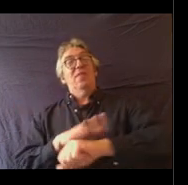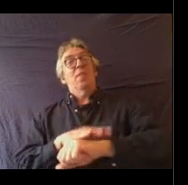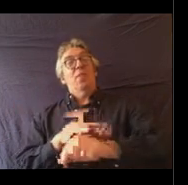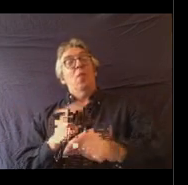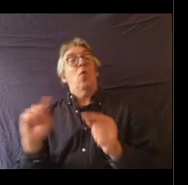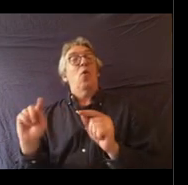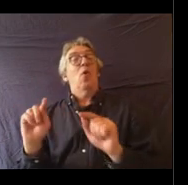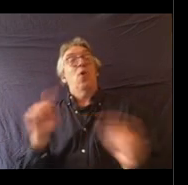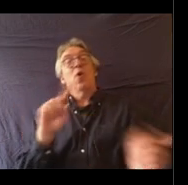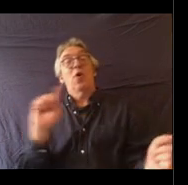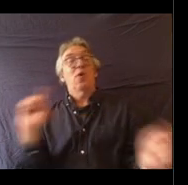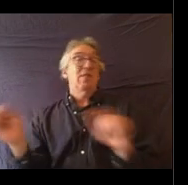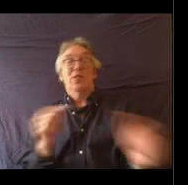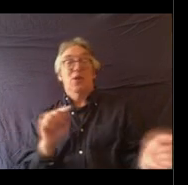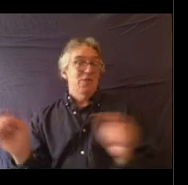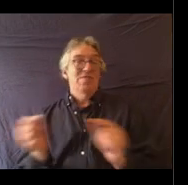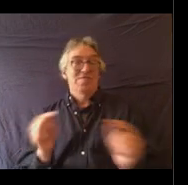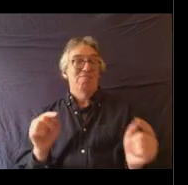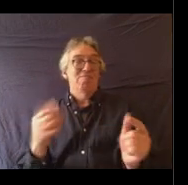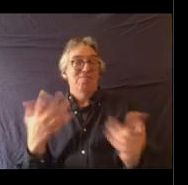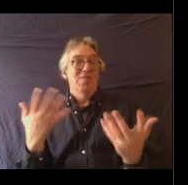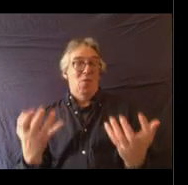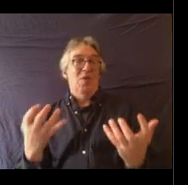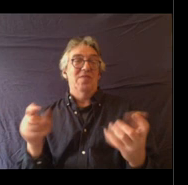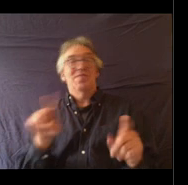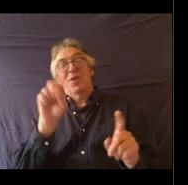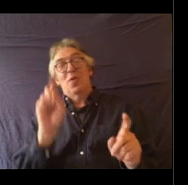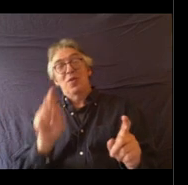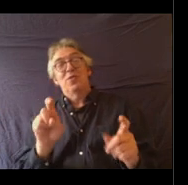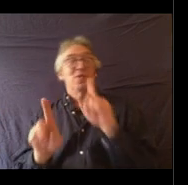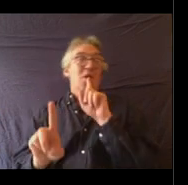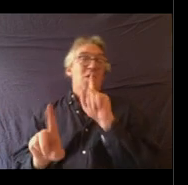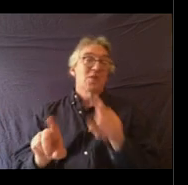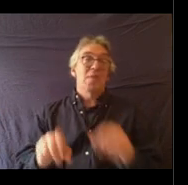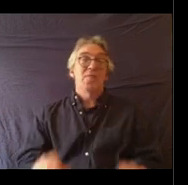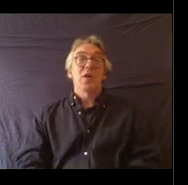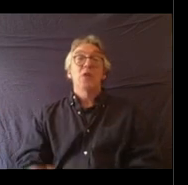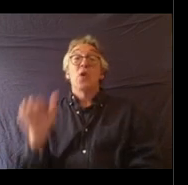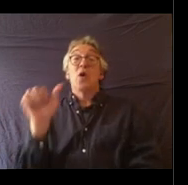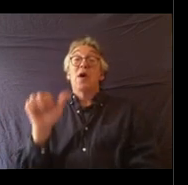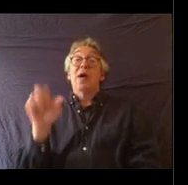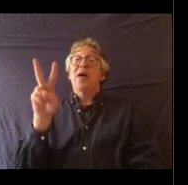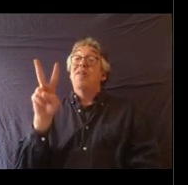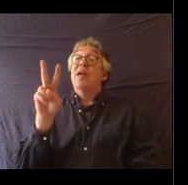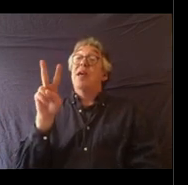for some discussion afterwards and questions. So what does the AVMSD not cover?